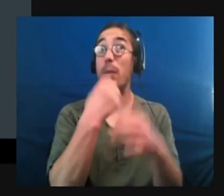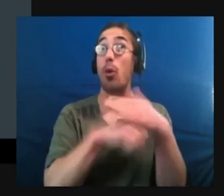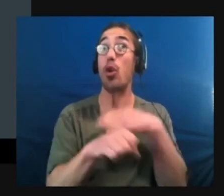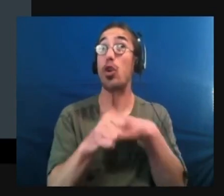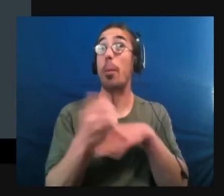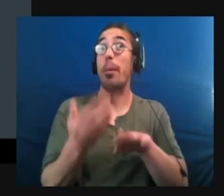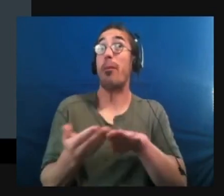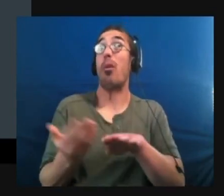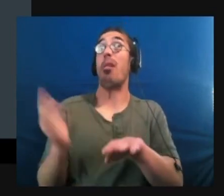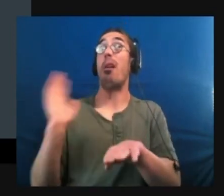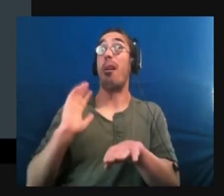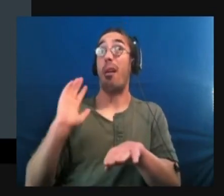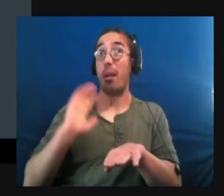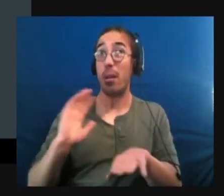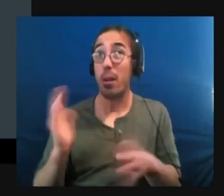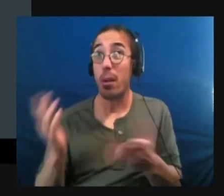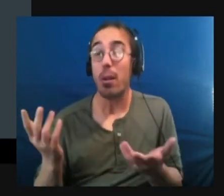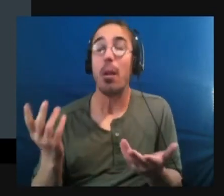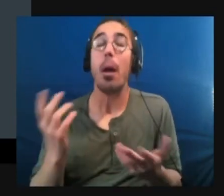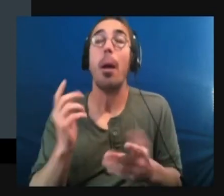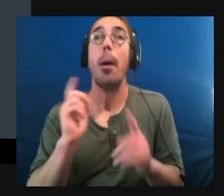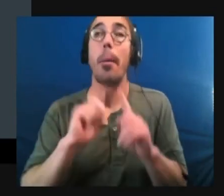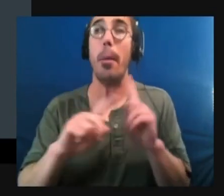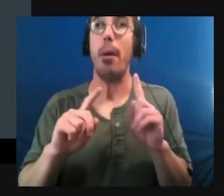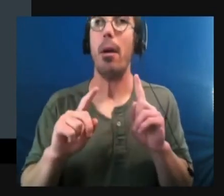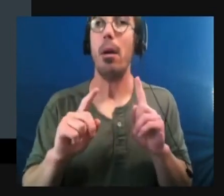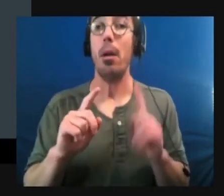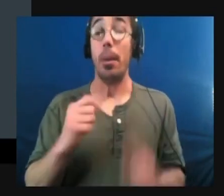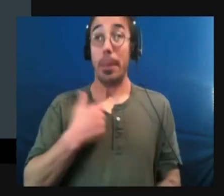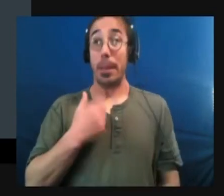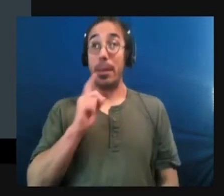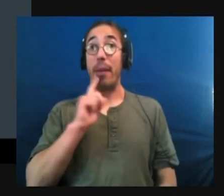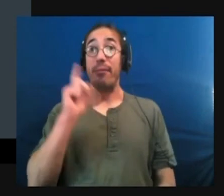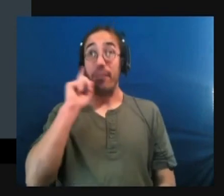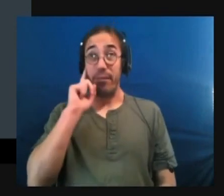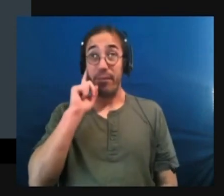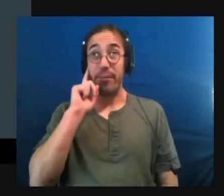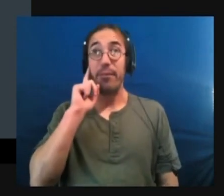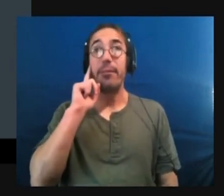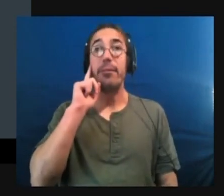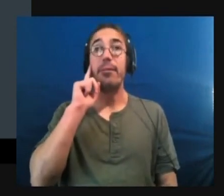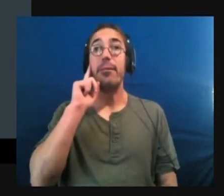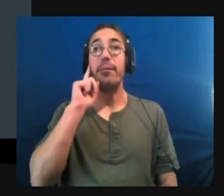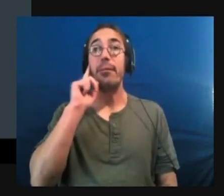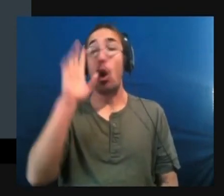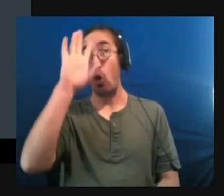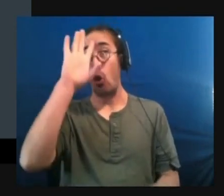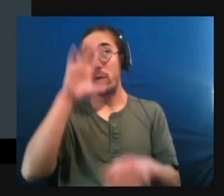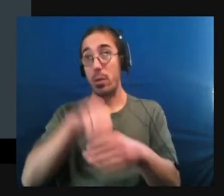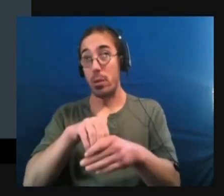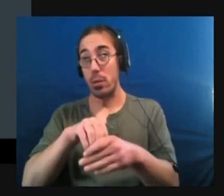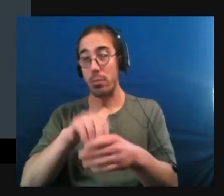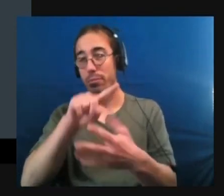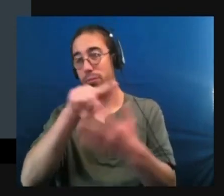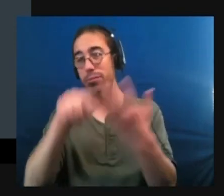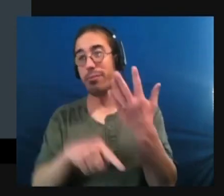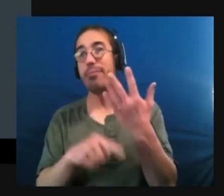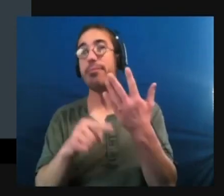And so being deaf, being autistic, being all these different